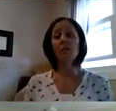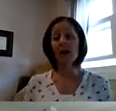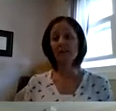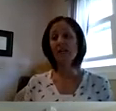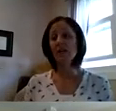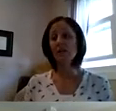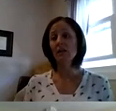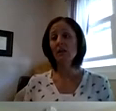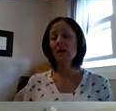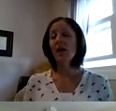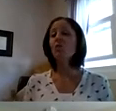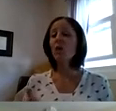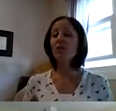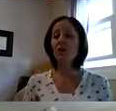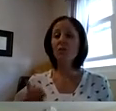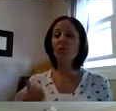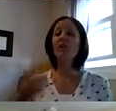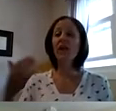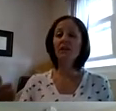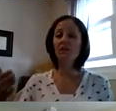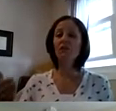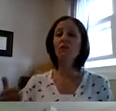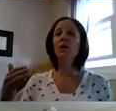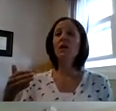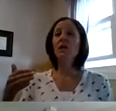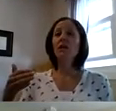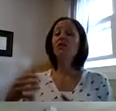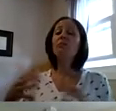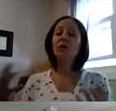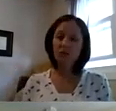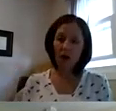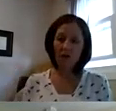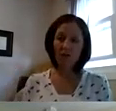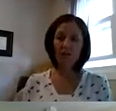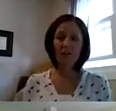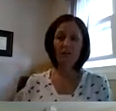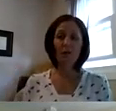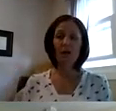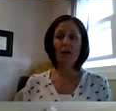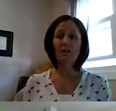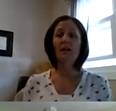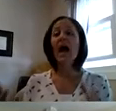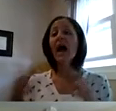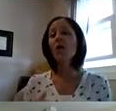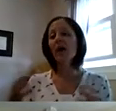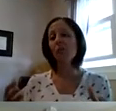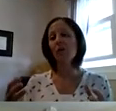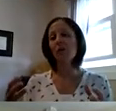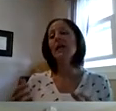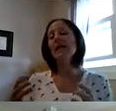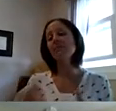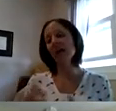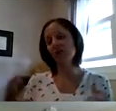some capacity, and whether you plan to build off of this experience and how that